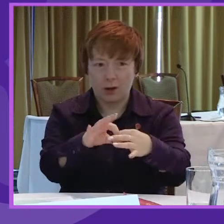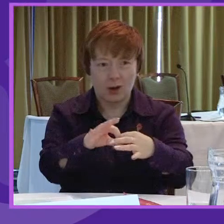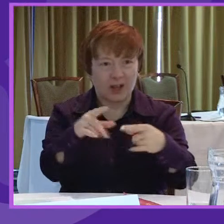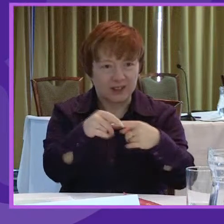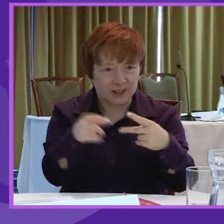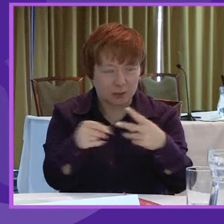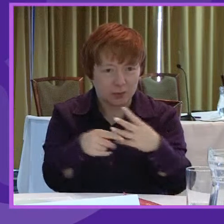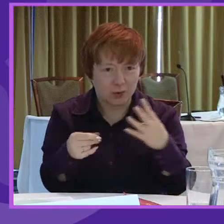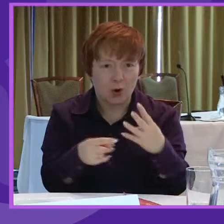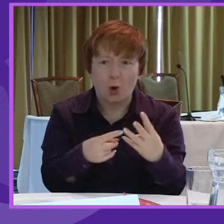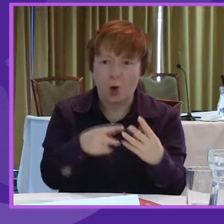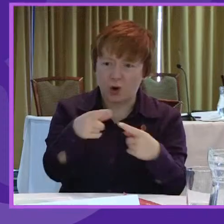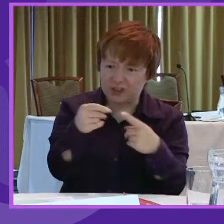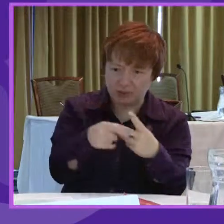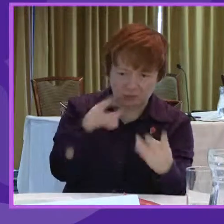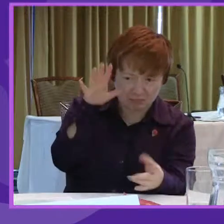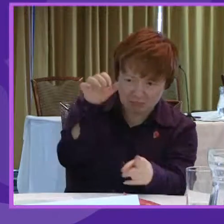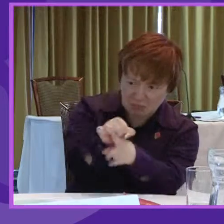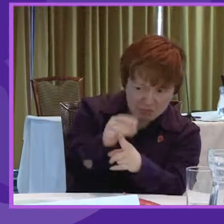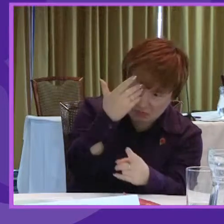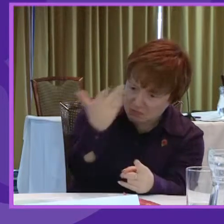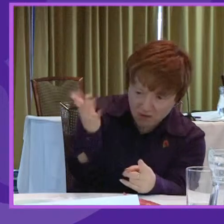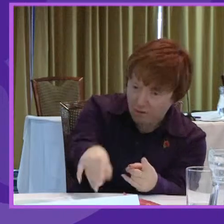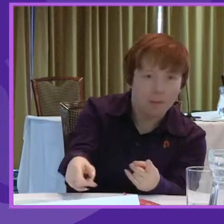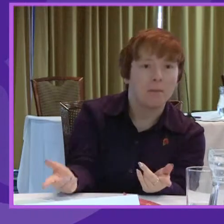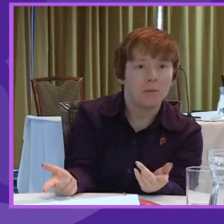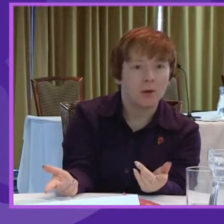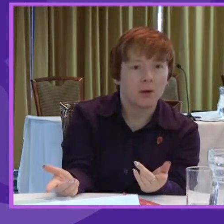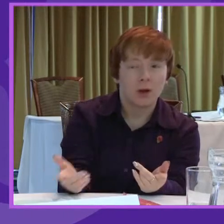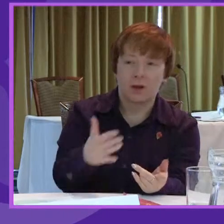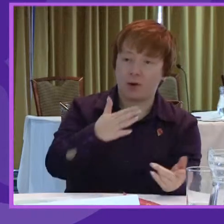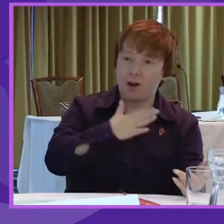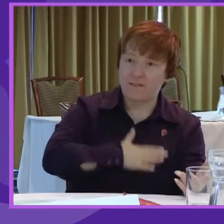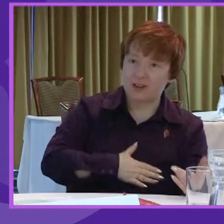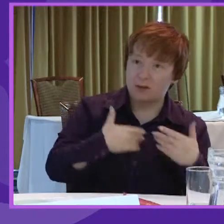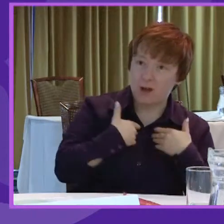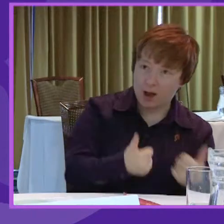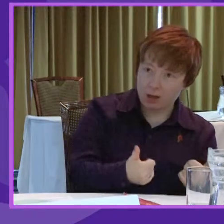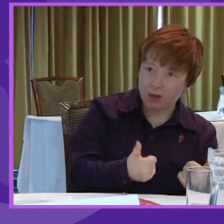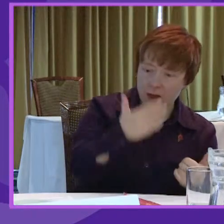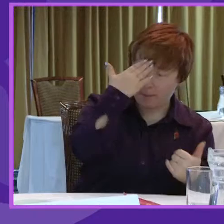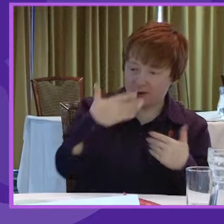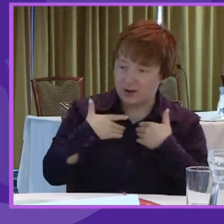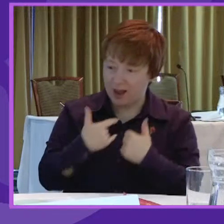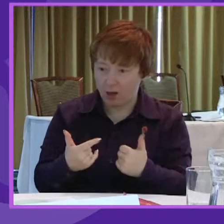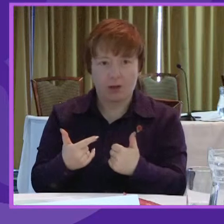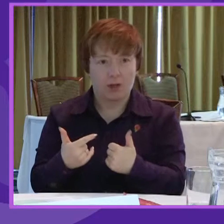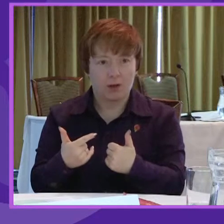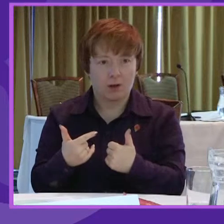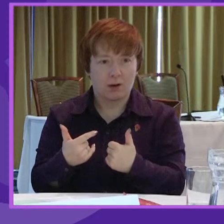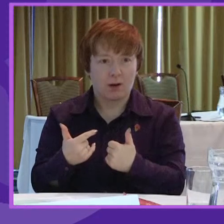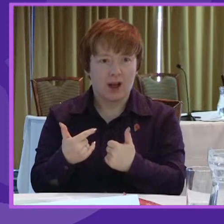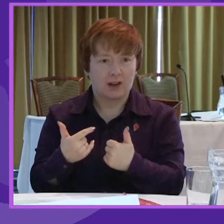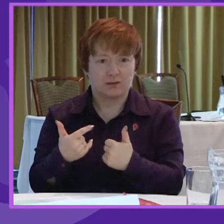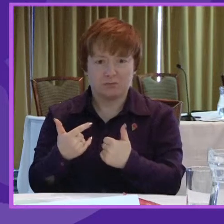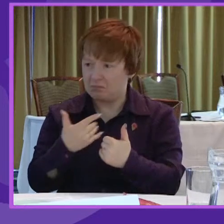medically unexplained symptoms. And for me, medically unexplained symptoms and physical health and long-term conditions are completely different things, and